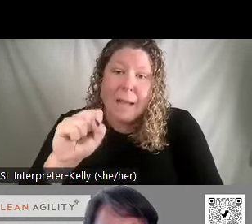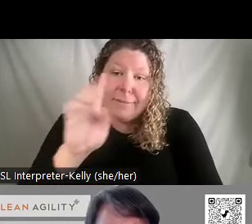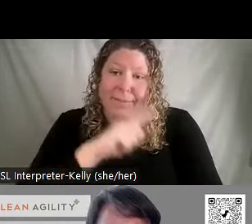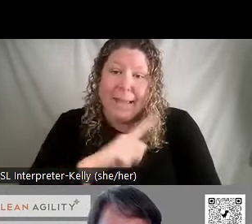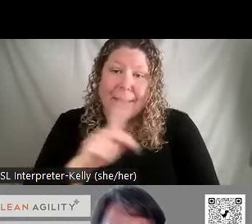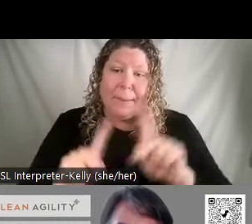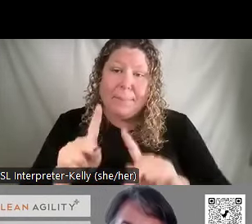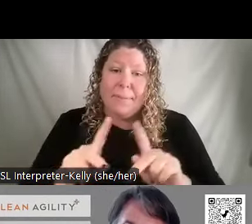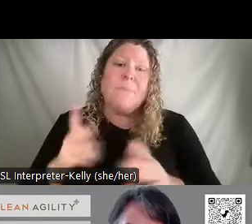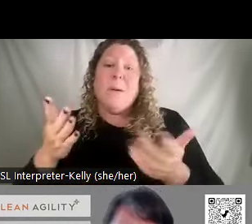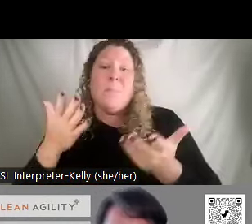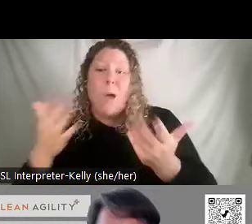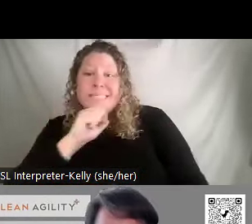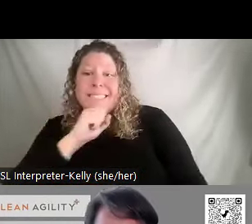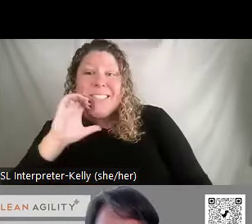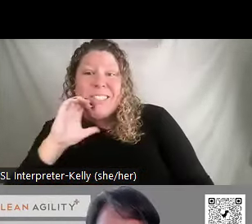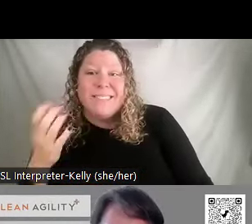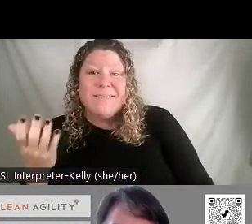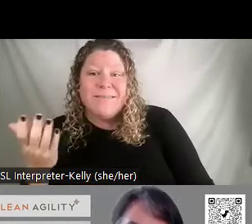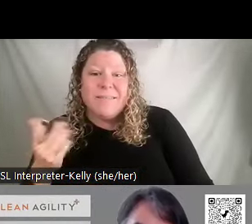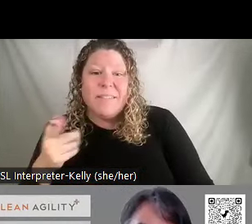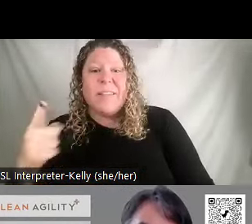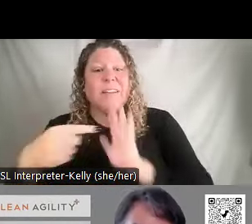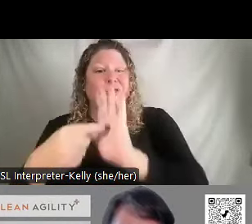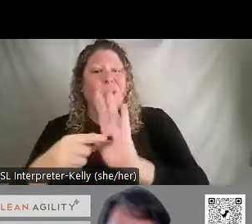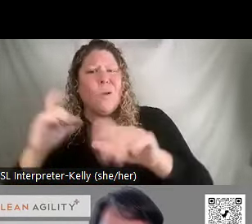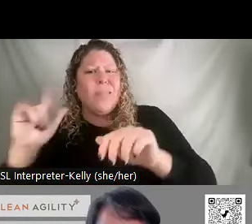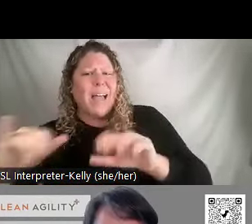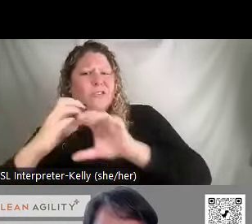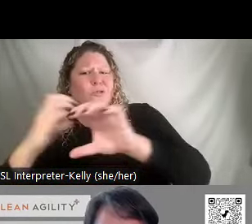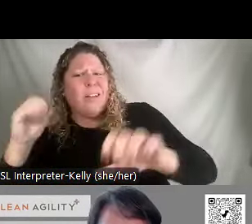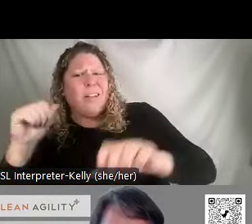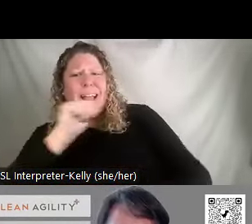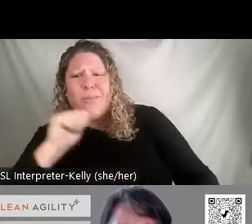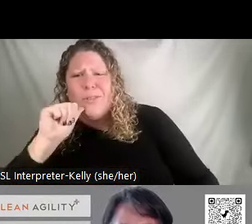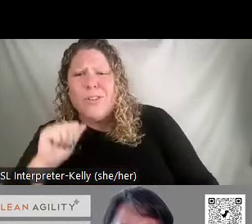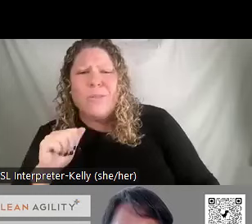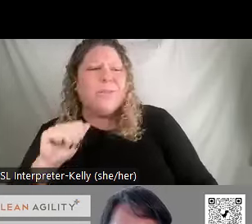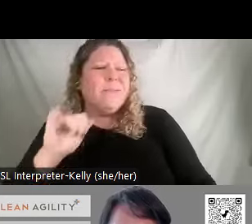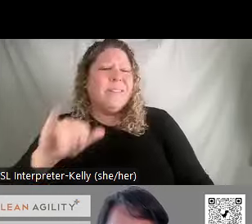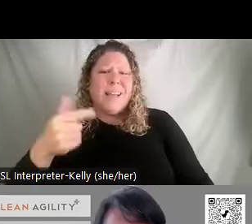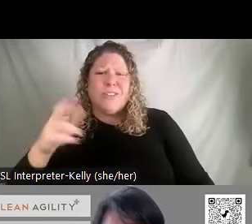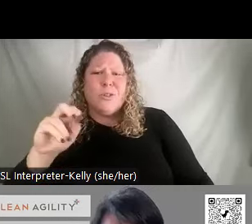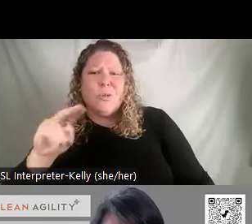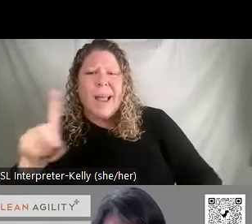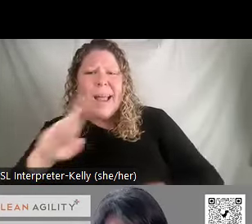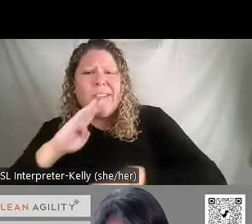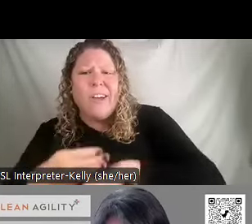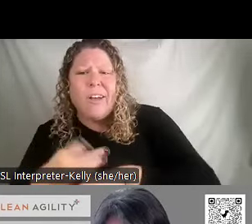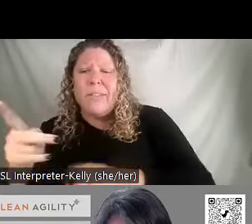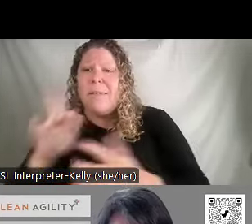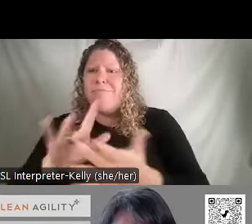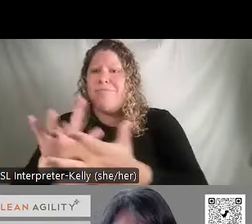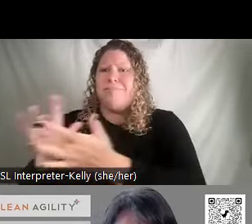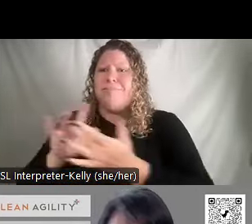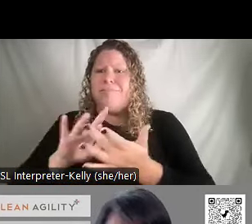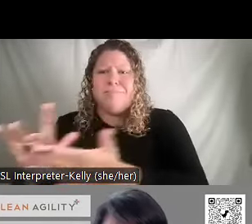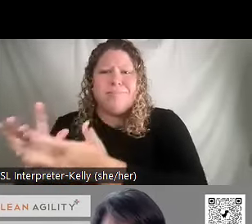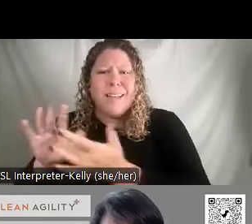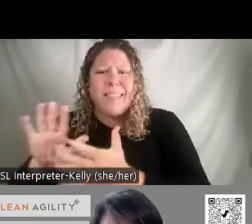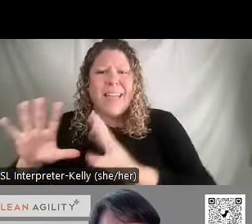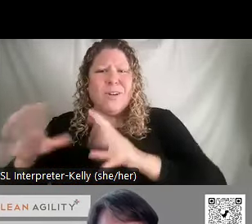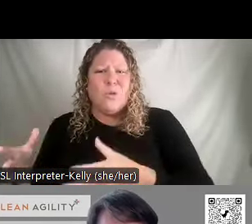probably seniors. Here's our trailer in Arizona. This is our little granddaughter and her puppy. They stay in touch with their diaspora. But